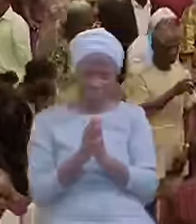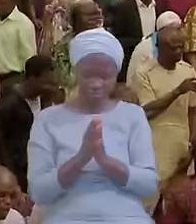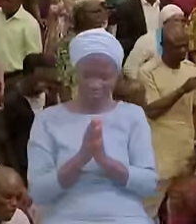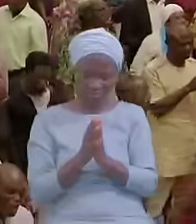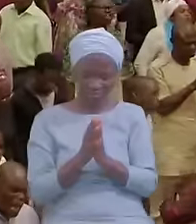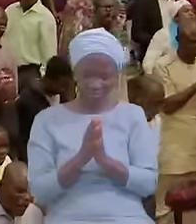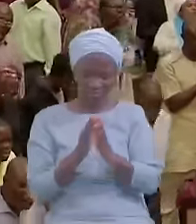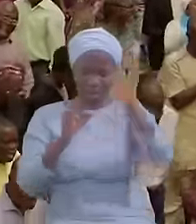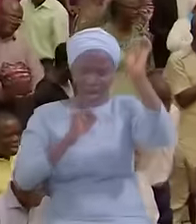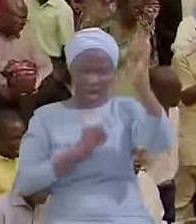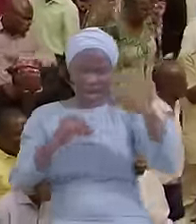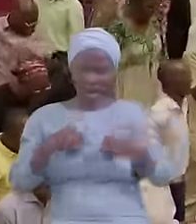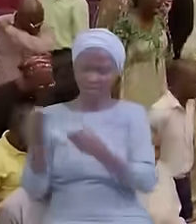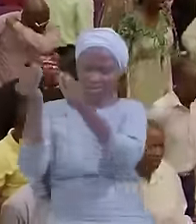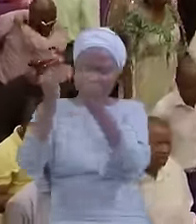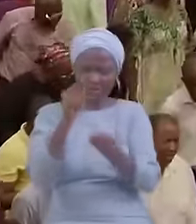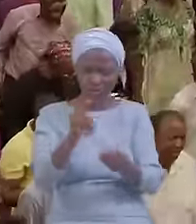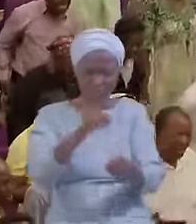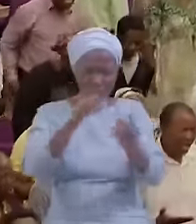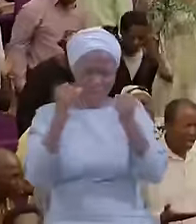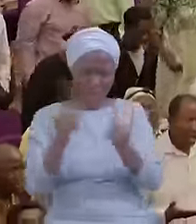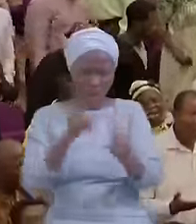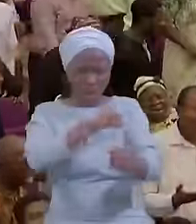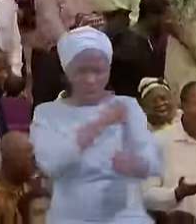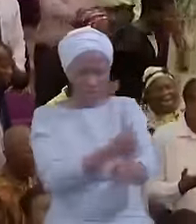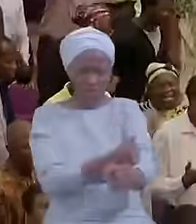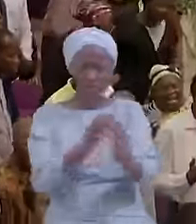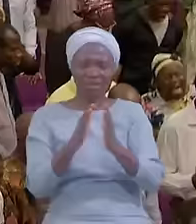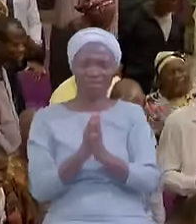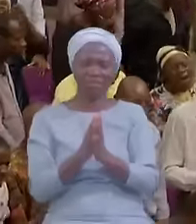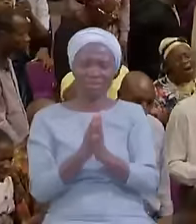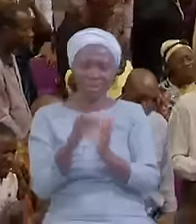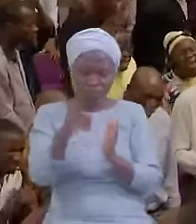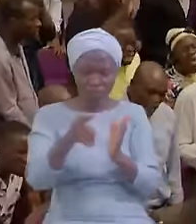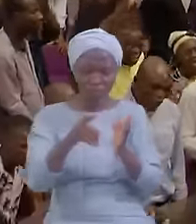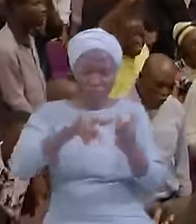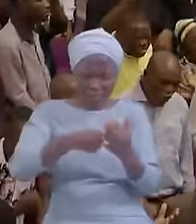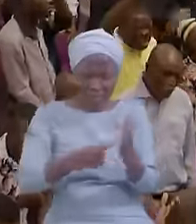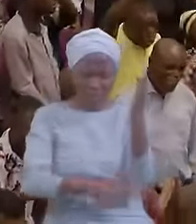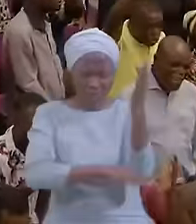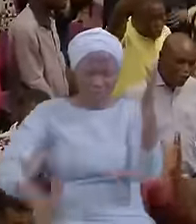I've given you the power and the authority. Root out.